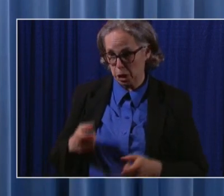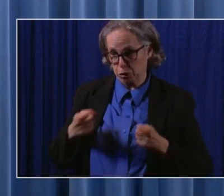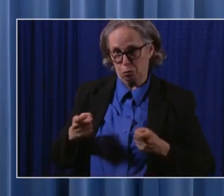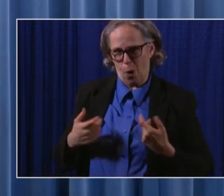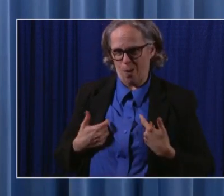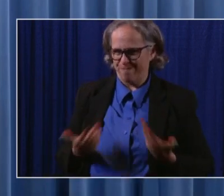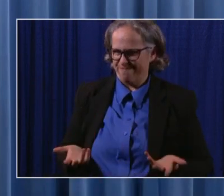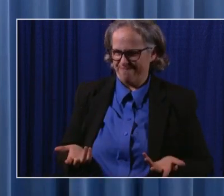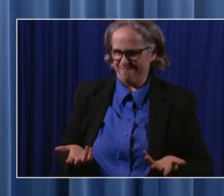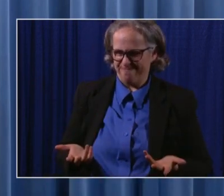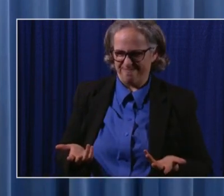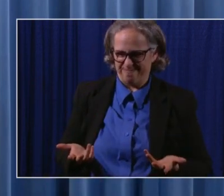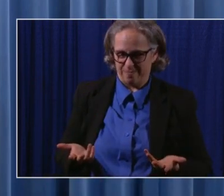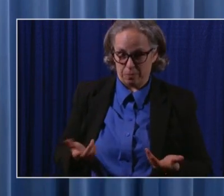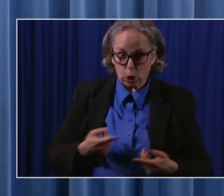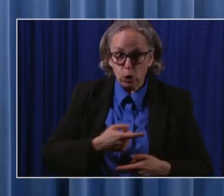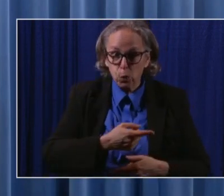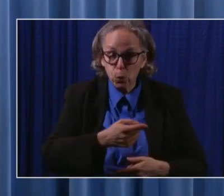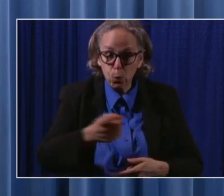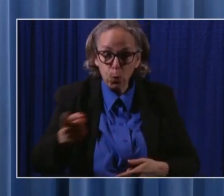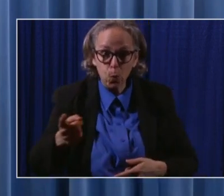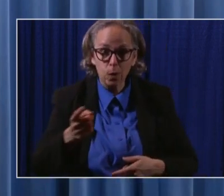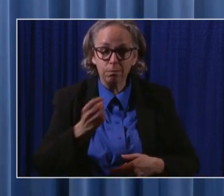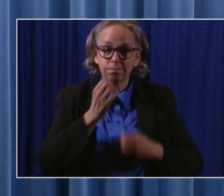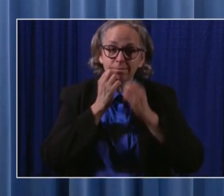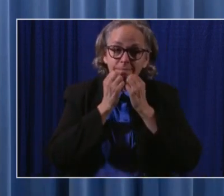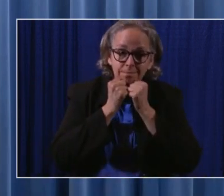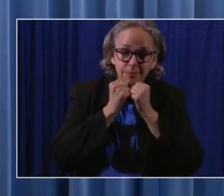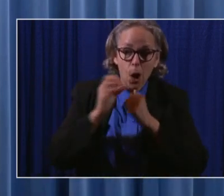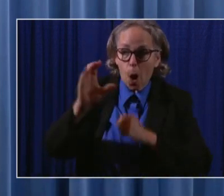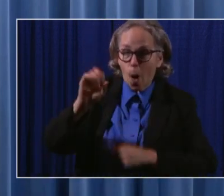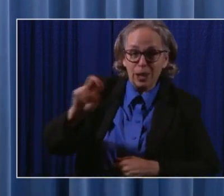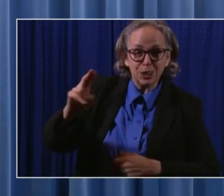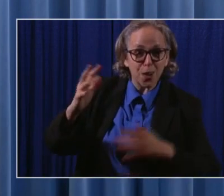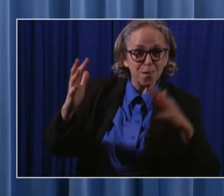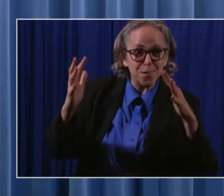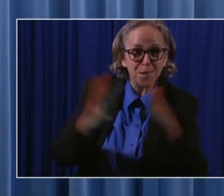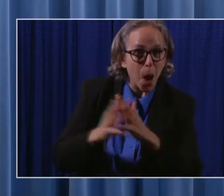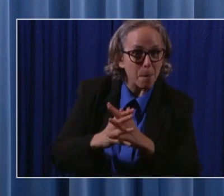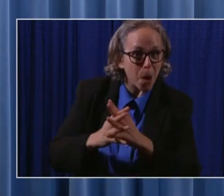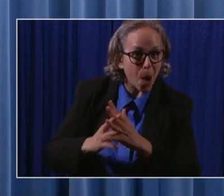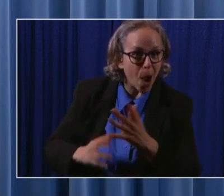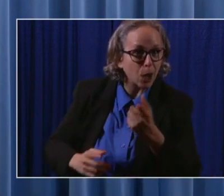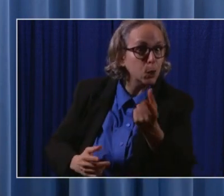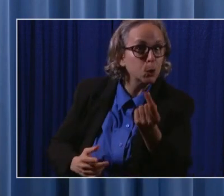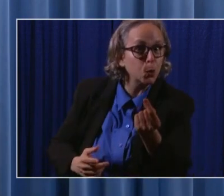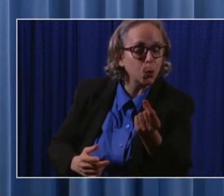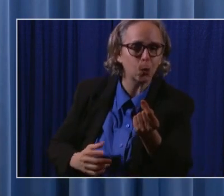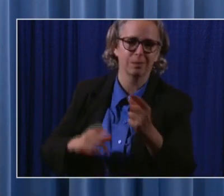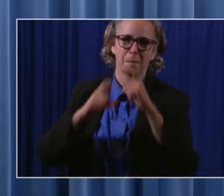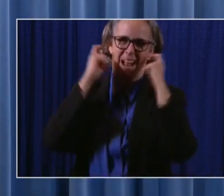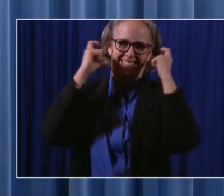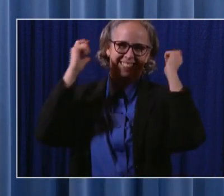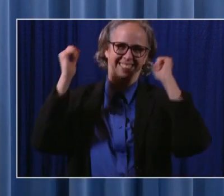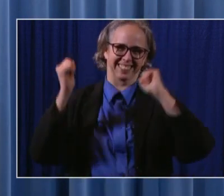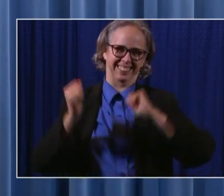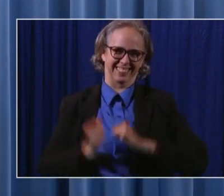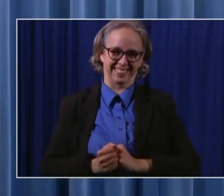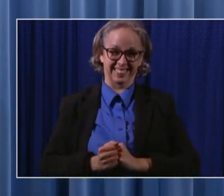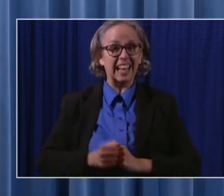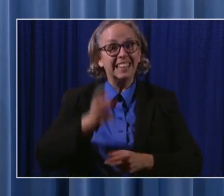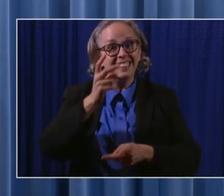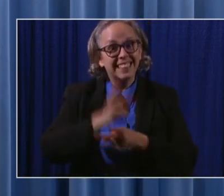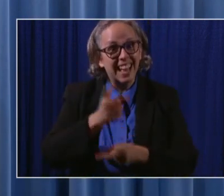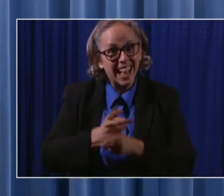football, no matter what county you live in, if we can wear the mask and if we can be careful, it increases our odds. No guarantees